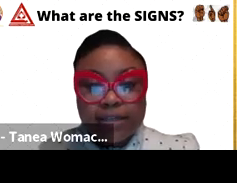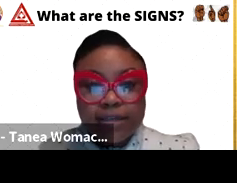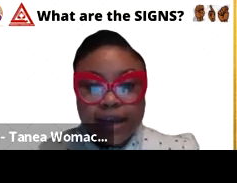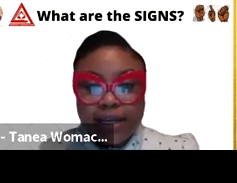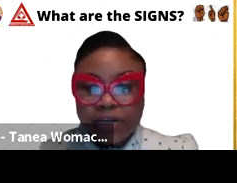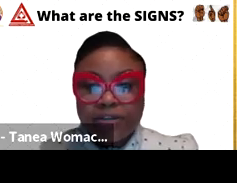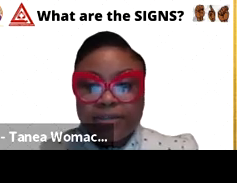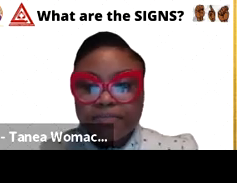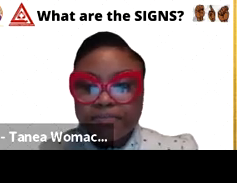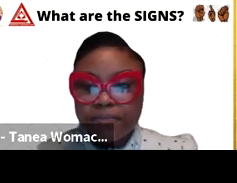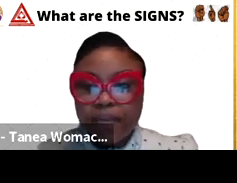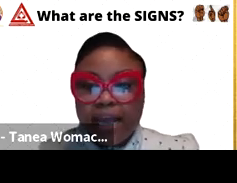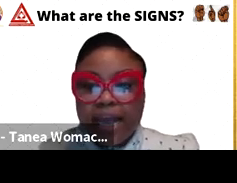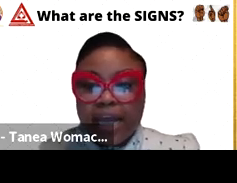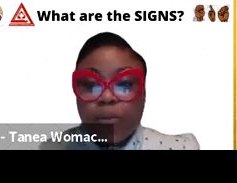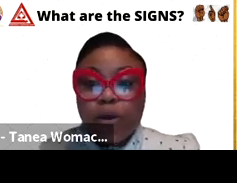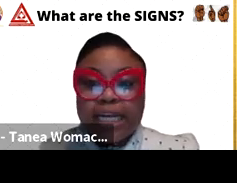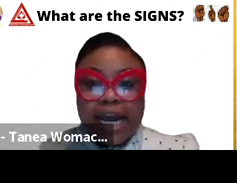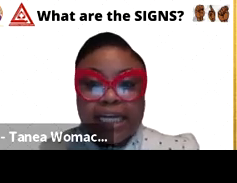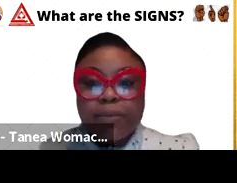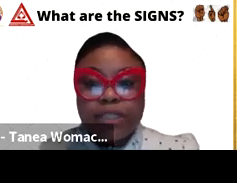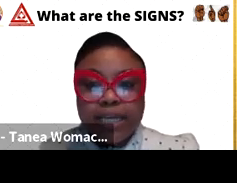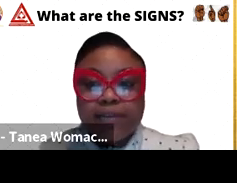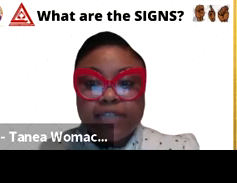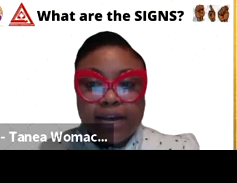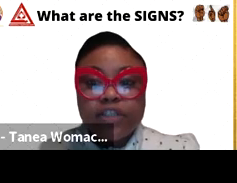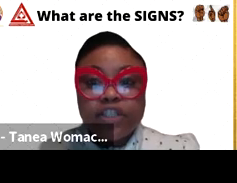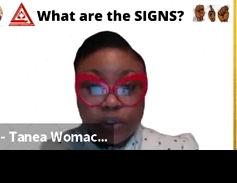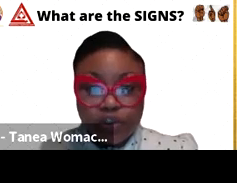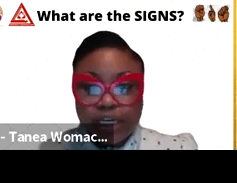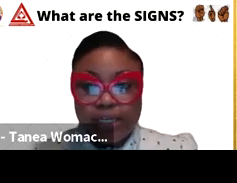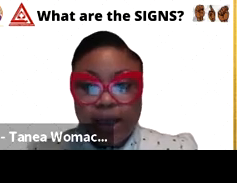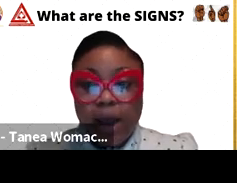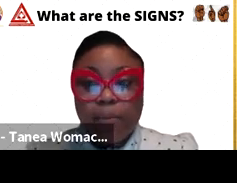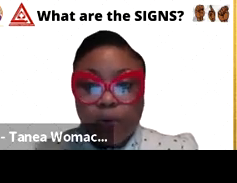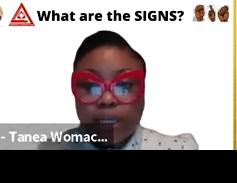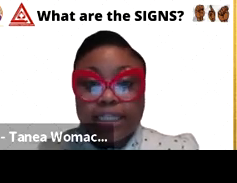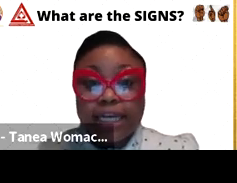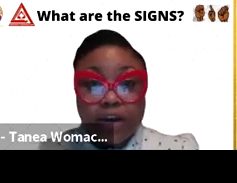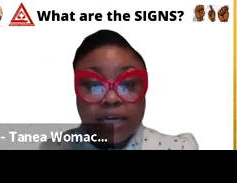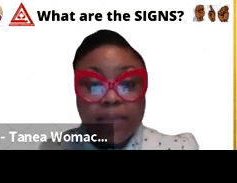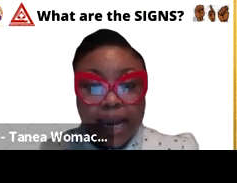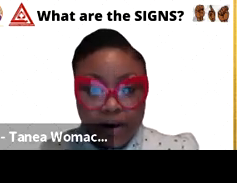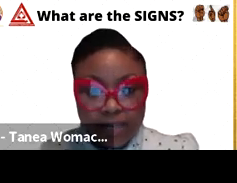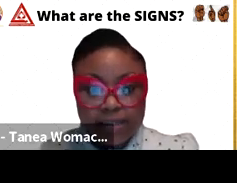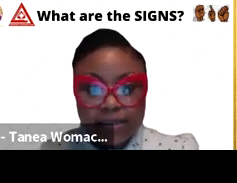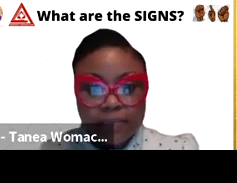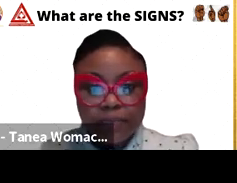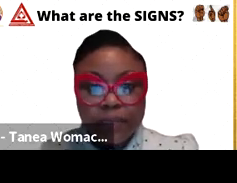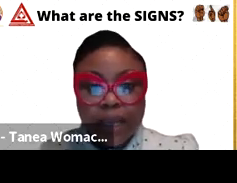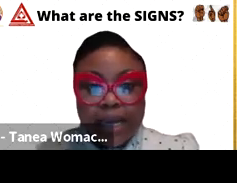to 69 years. And more than 90% of deaf children are born to hearing